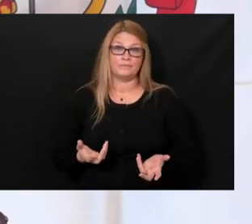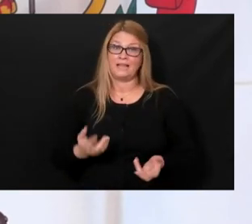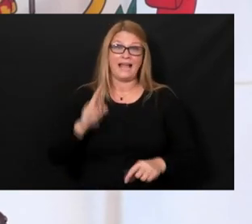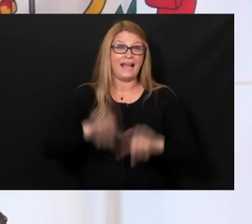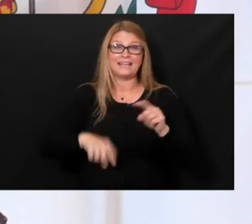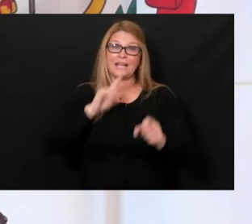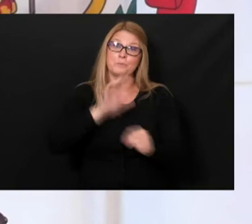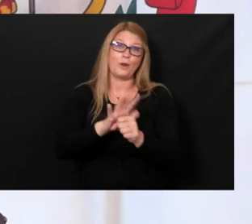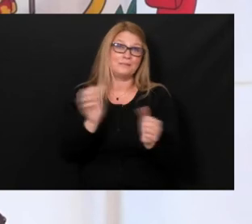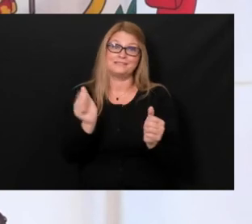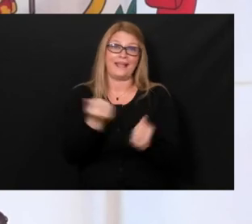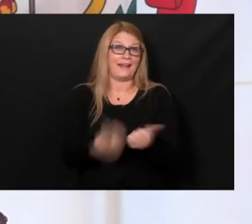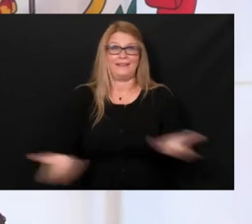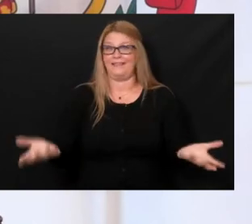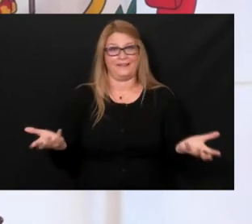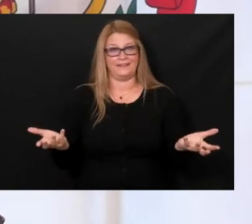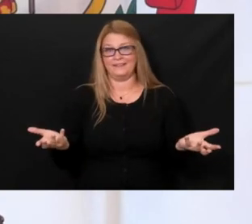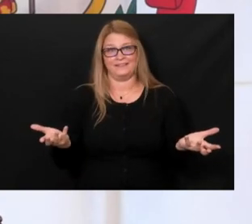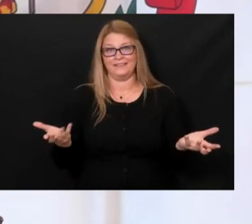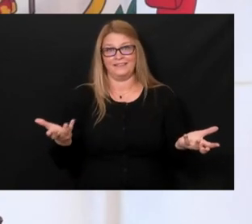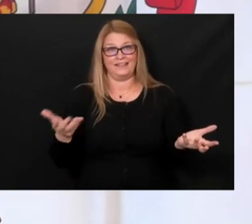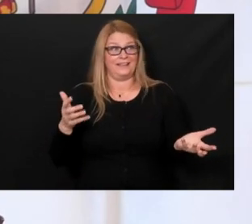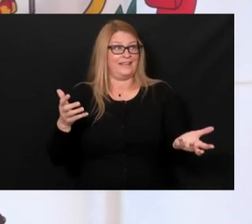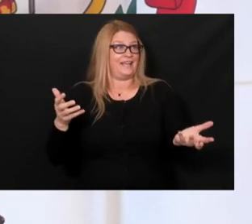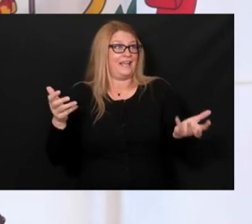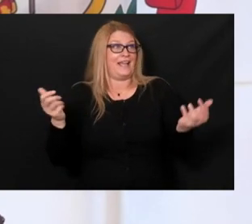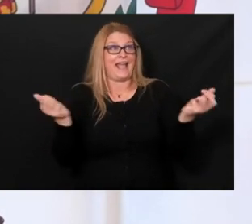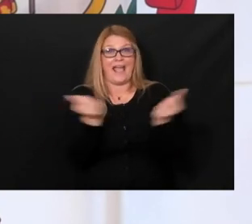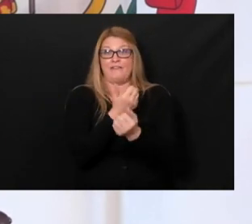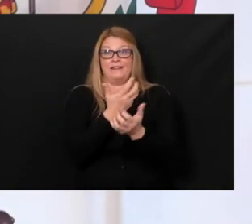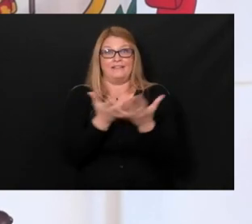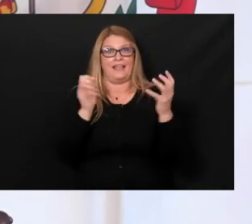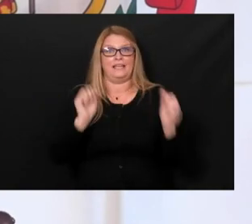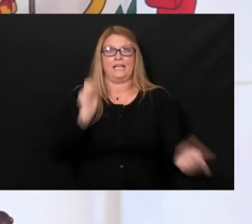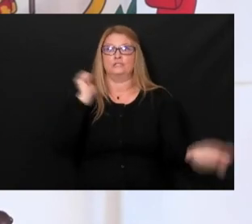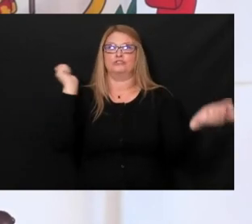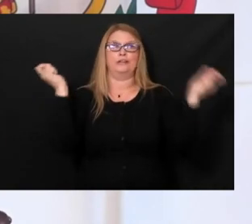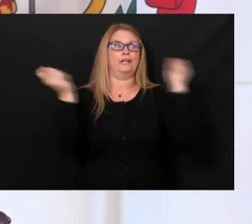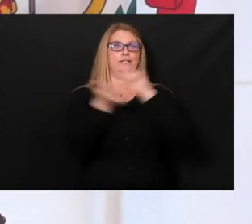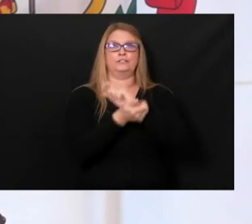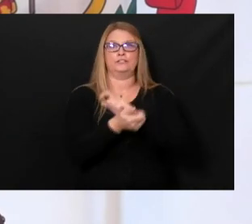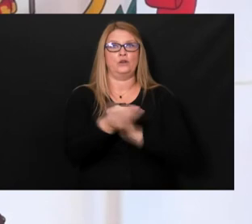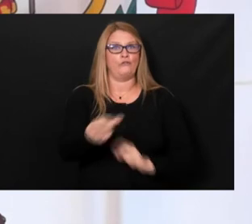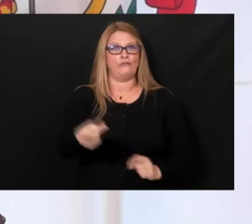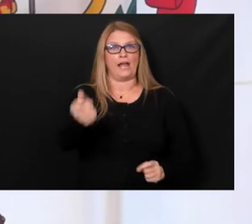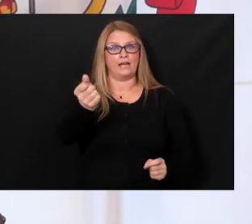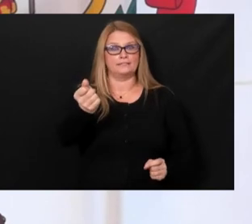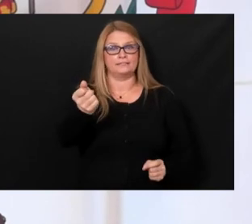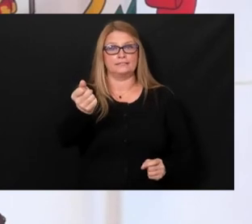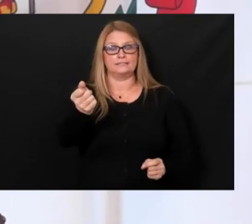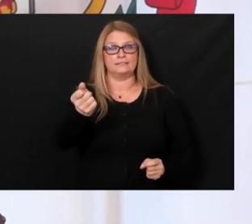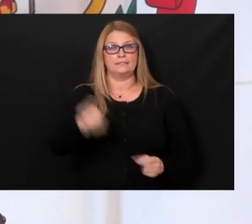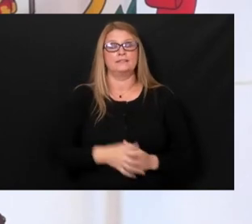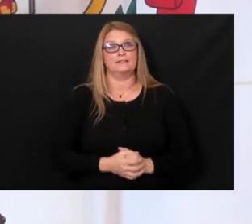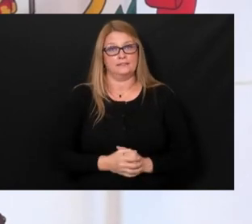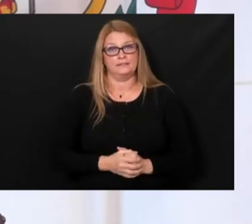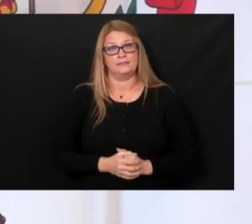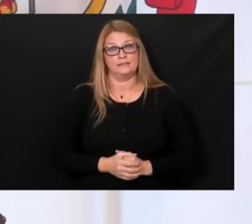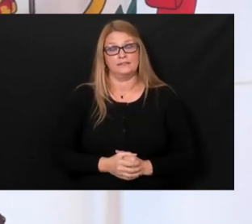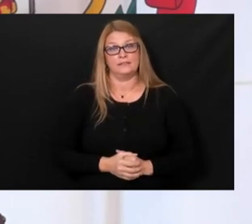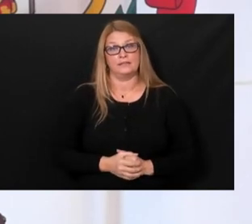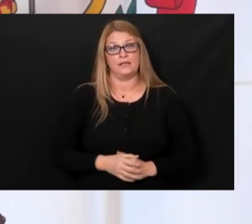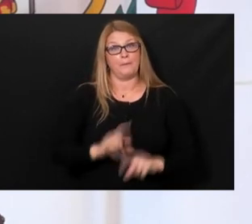guarantee anything. This thing may whiplash around with a variant and be right on us again. But for